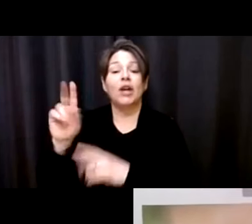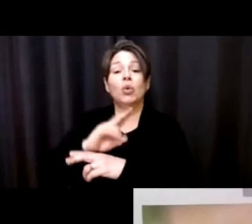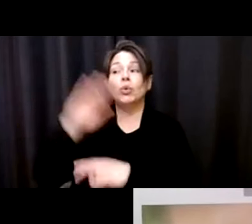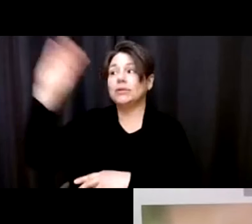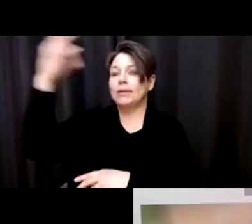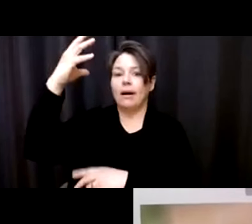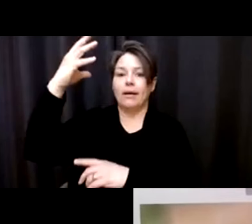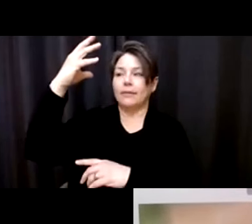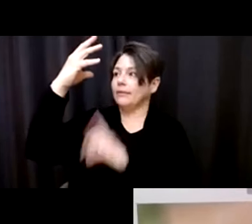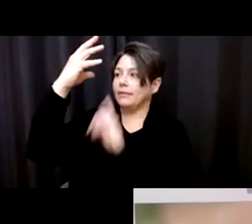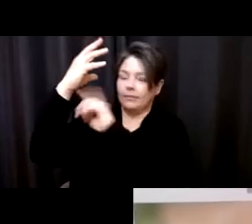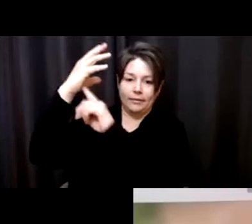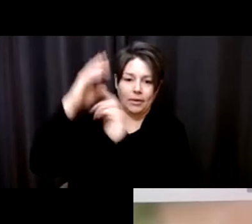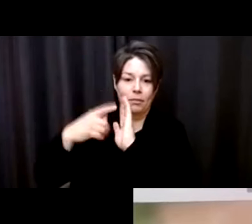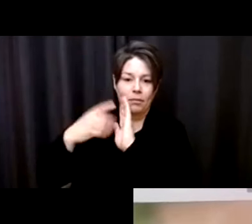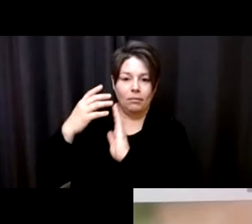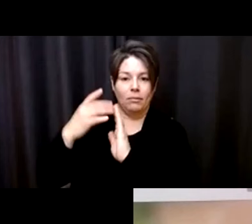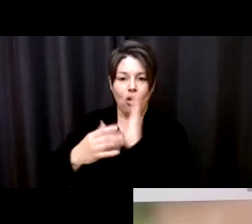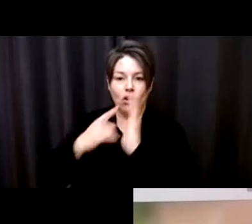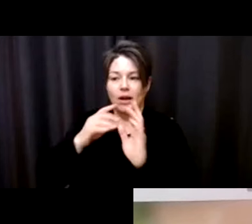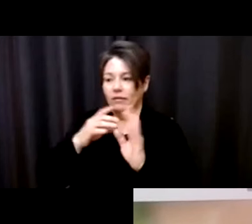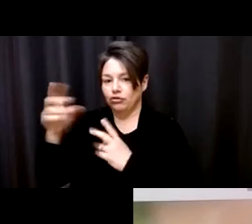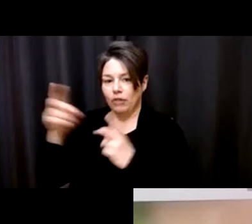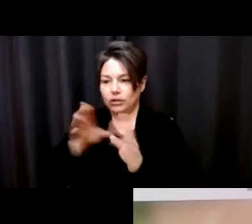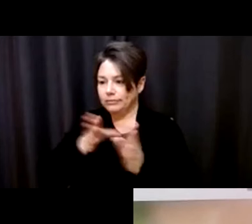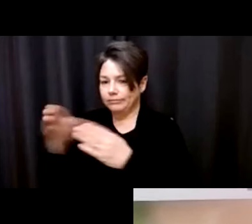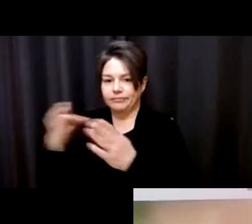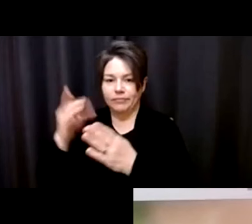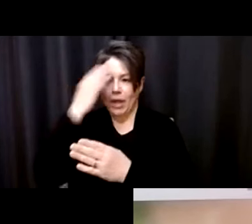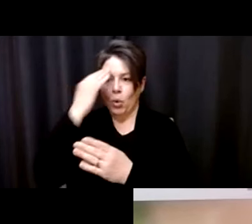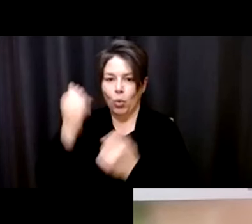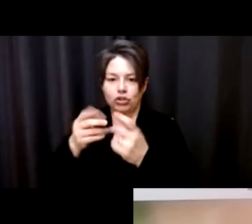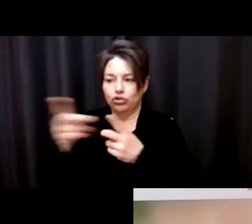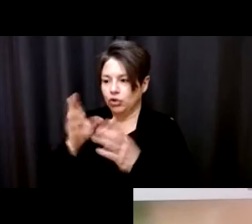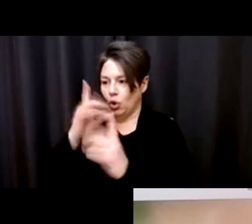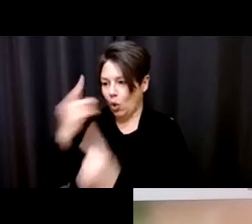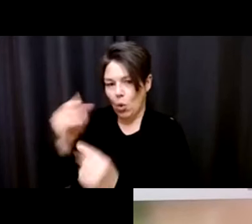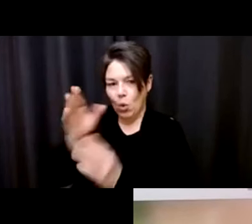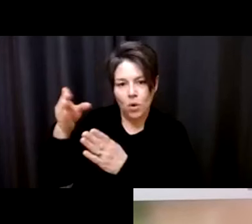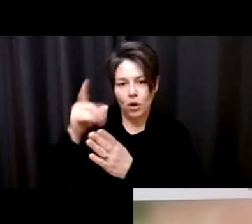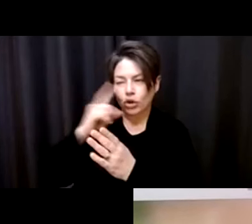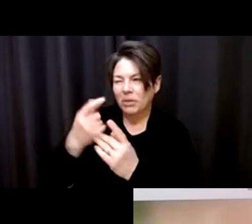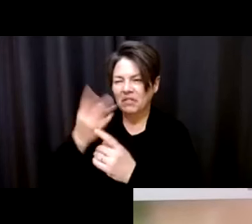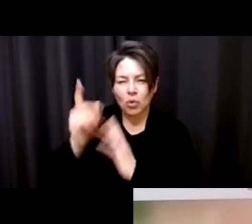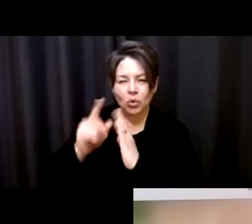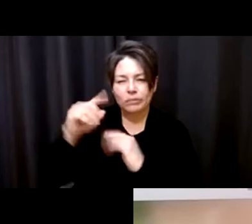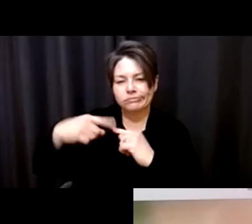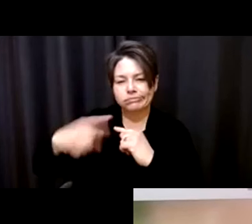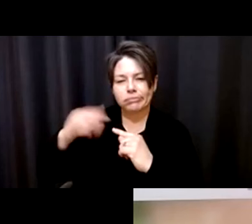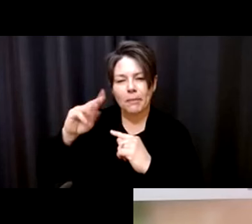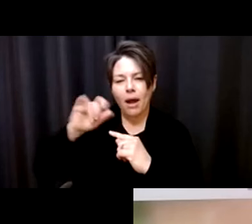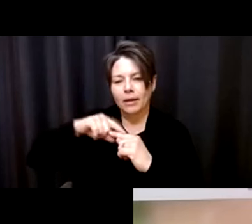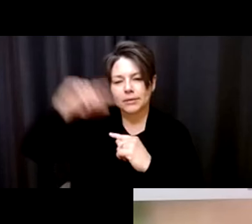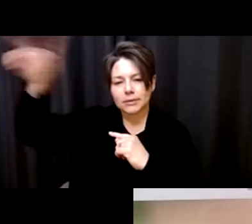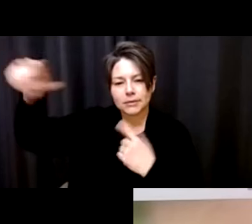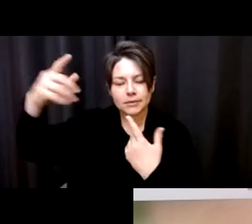of the directionality of that. And then they know which direction to go out and find it. And it could be a few miles away, but that's what,